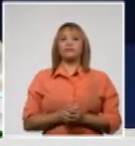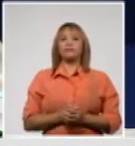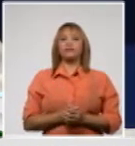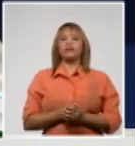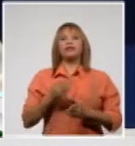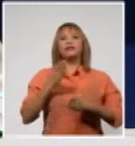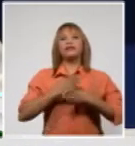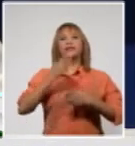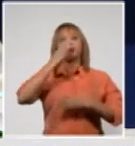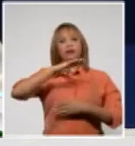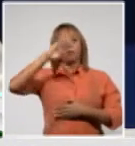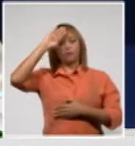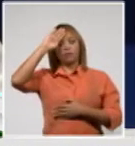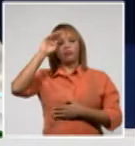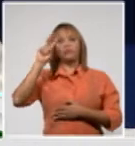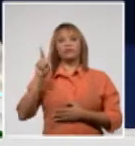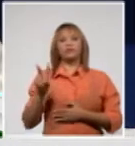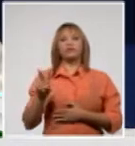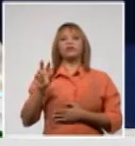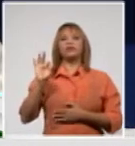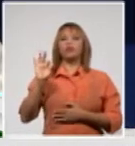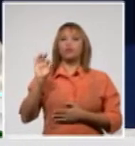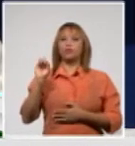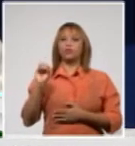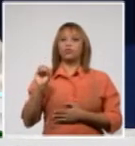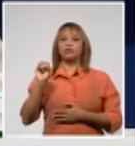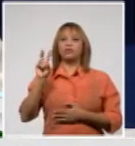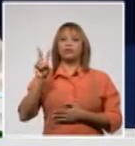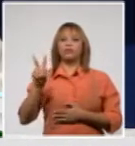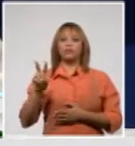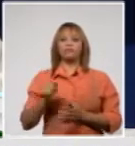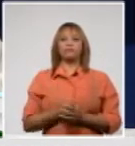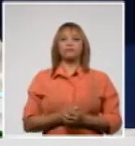282 in Santiago de Cuba's,